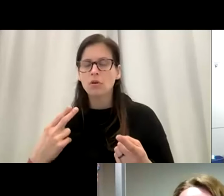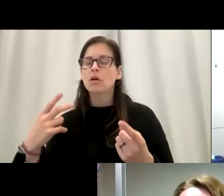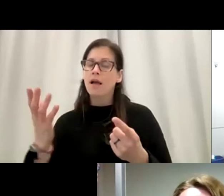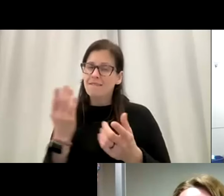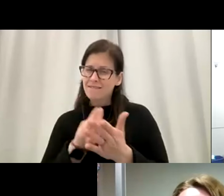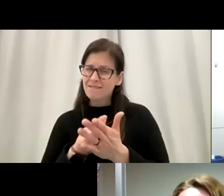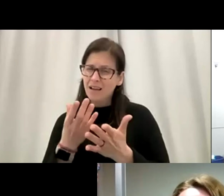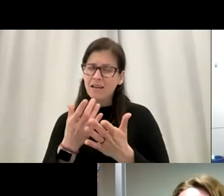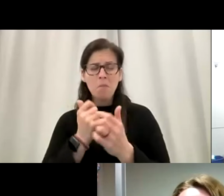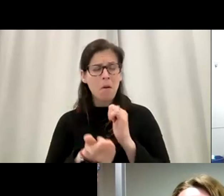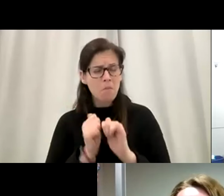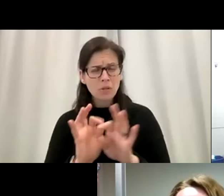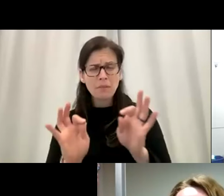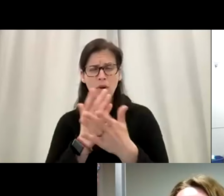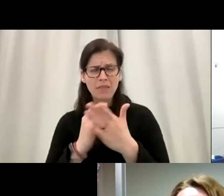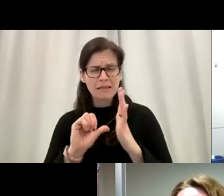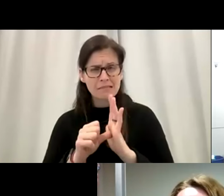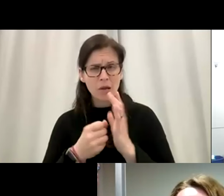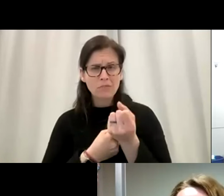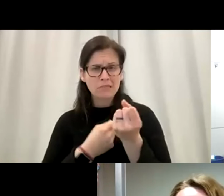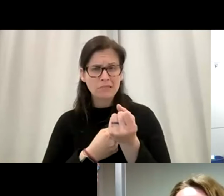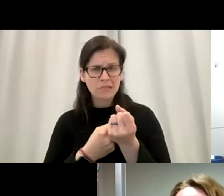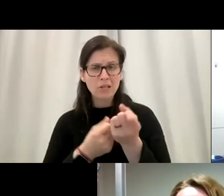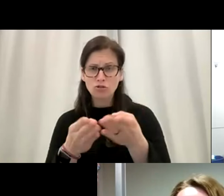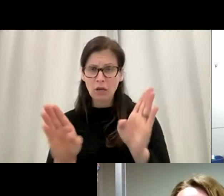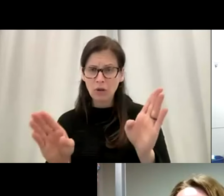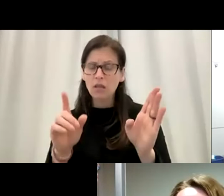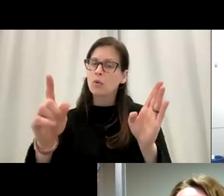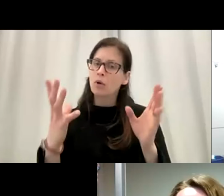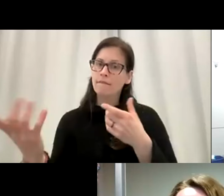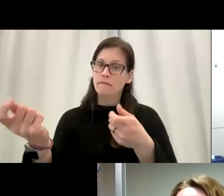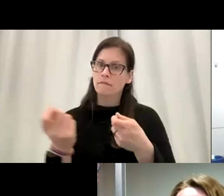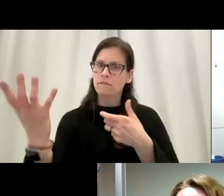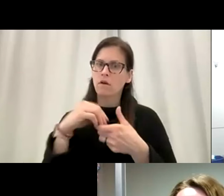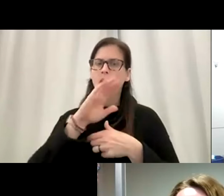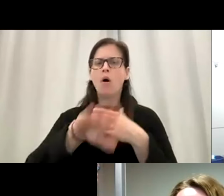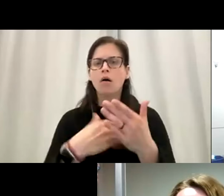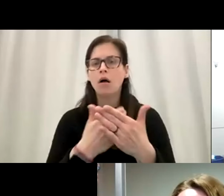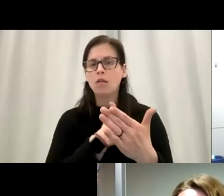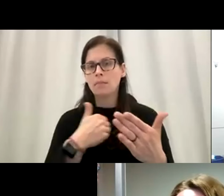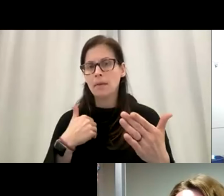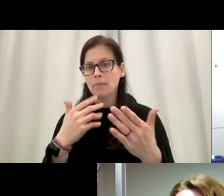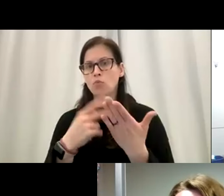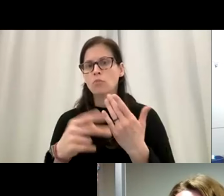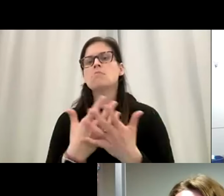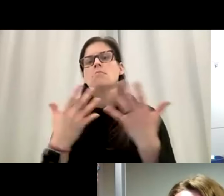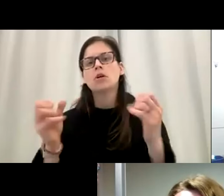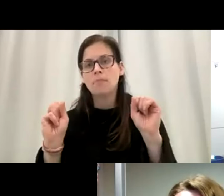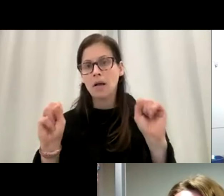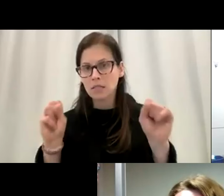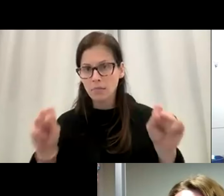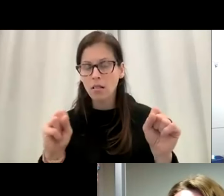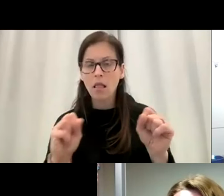thing that we're advocating for in general in all of our advocacy, we really need to involve all of our member programs as much as possible and alert